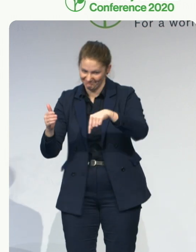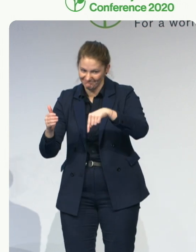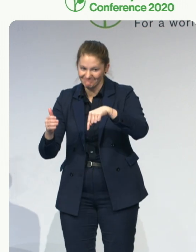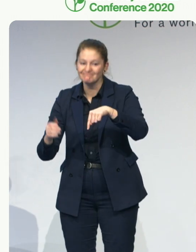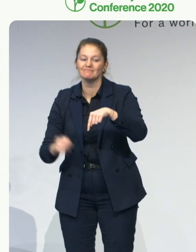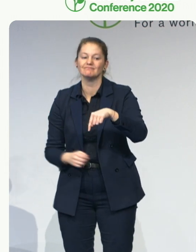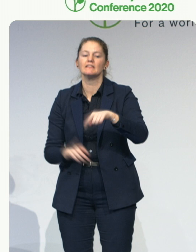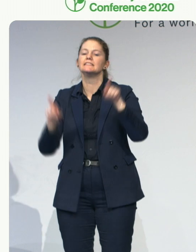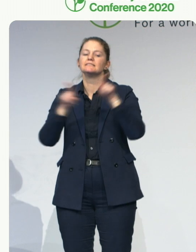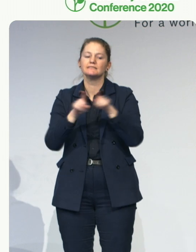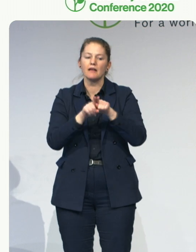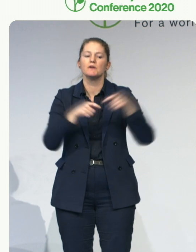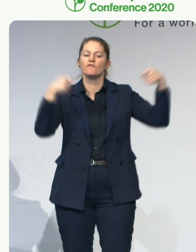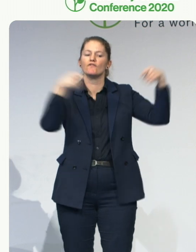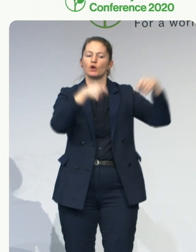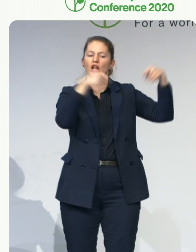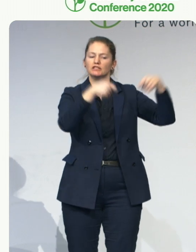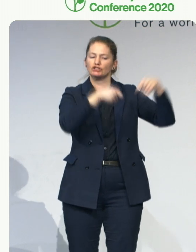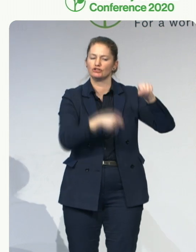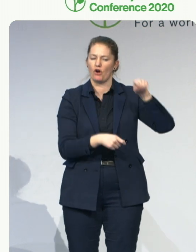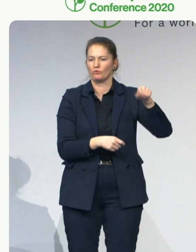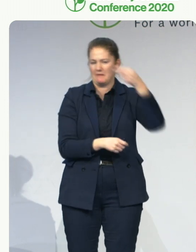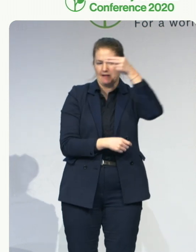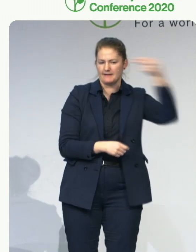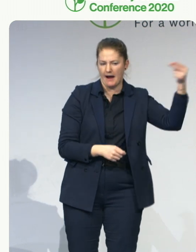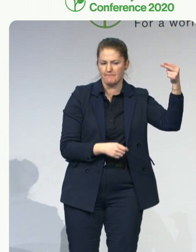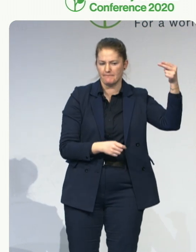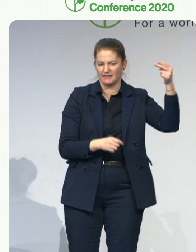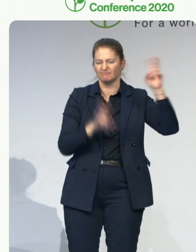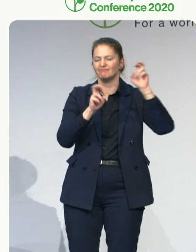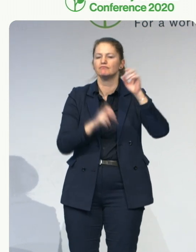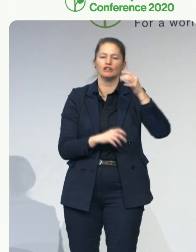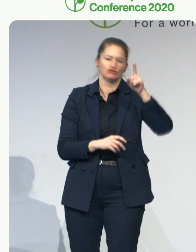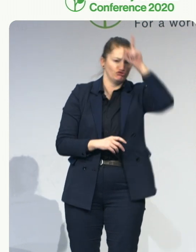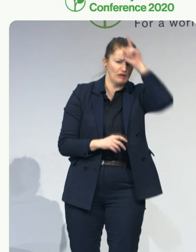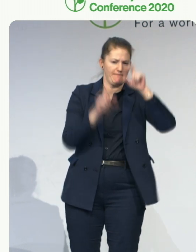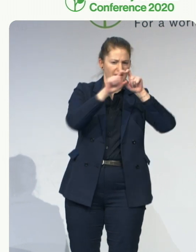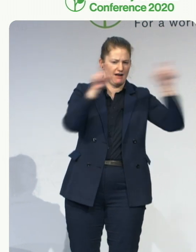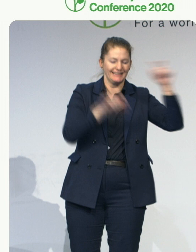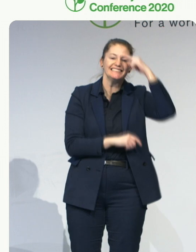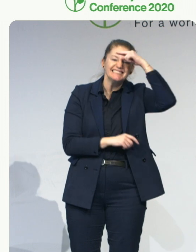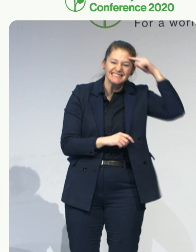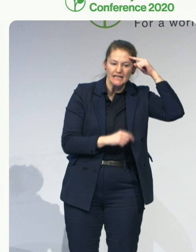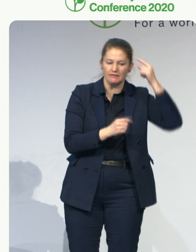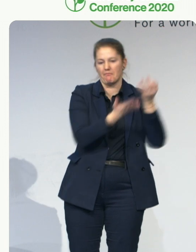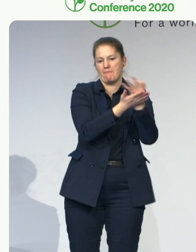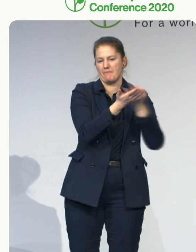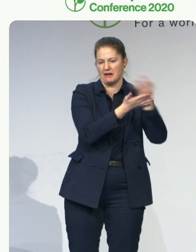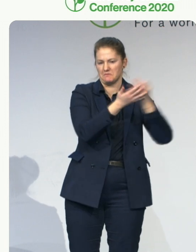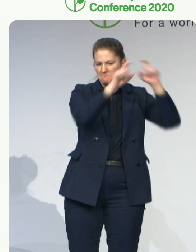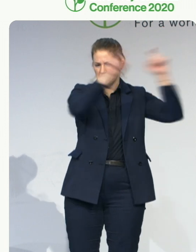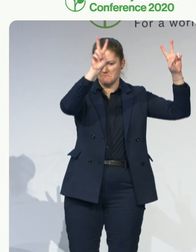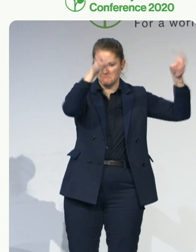on innovation in education that the Essl Foundation has